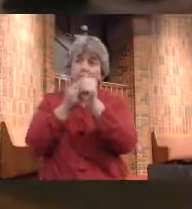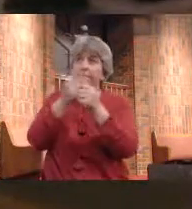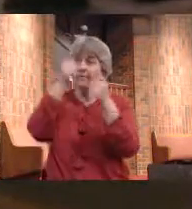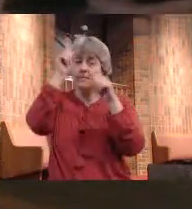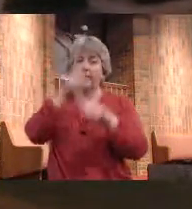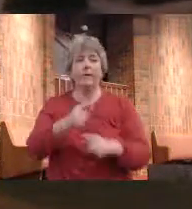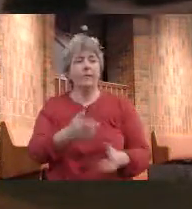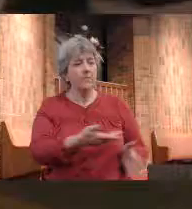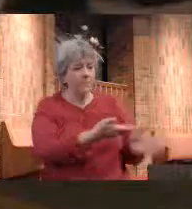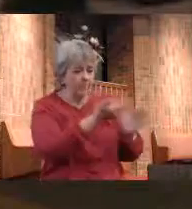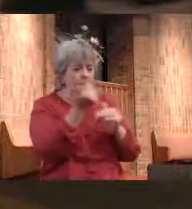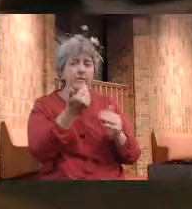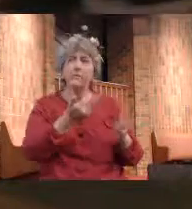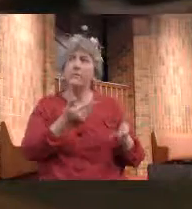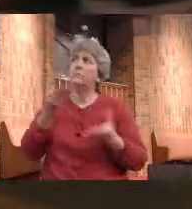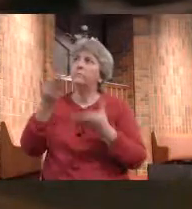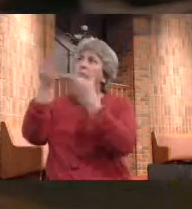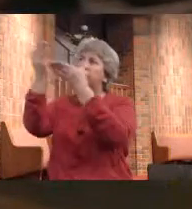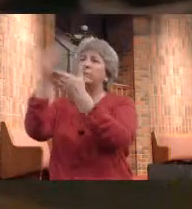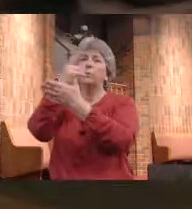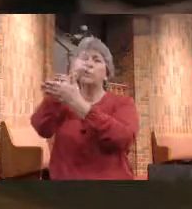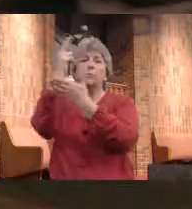mountain.